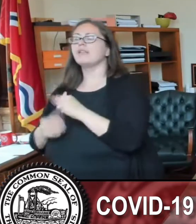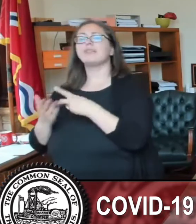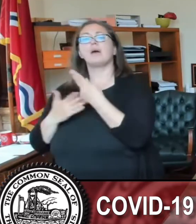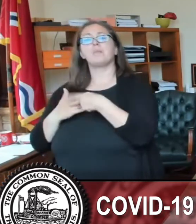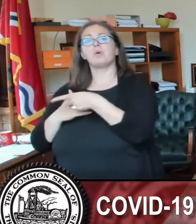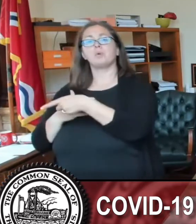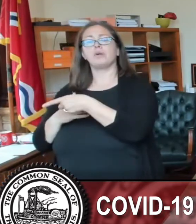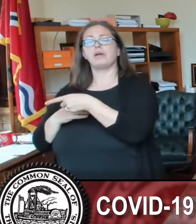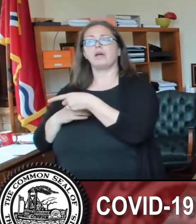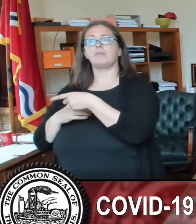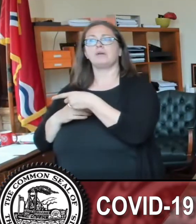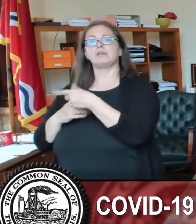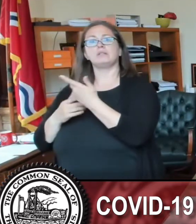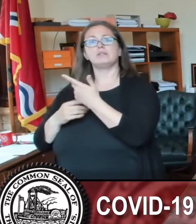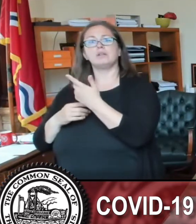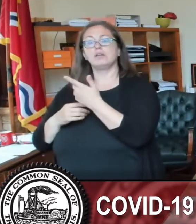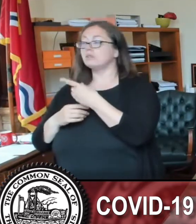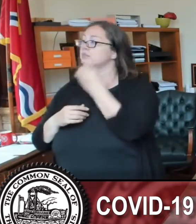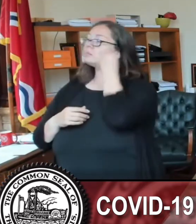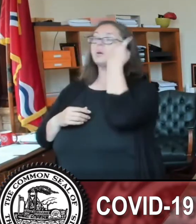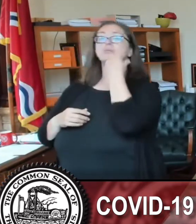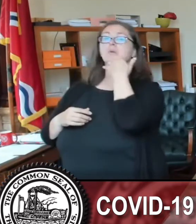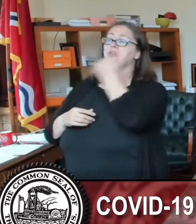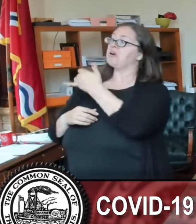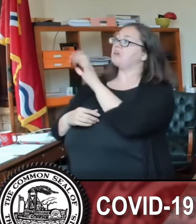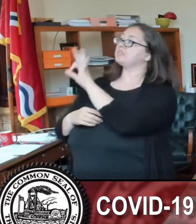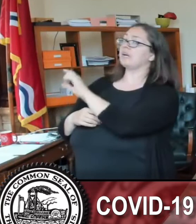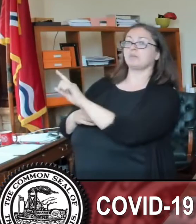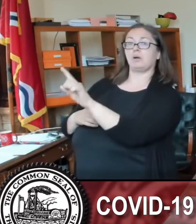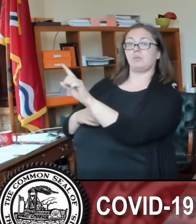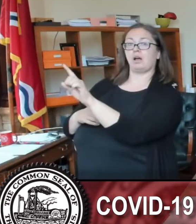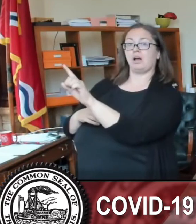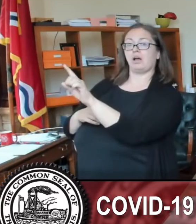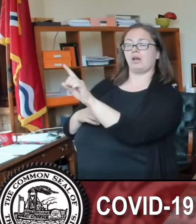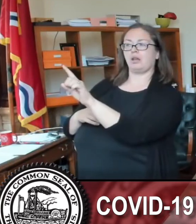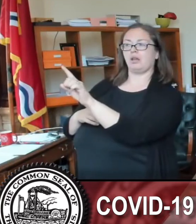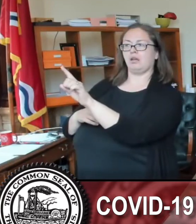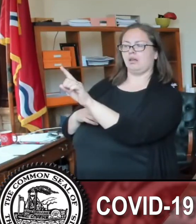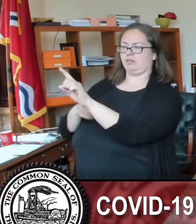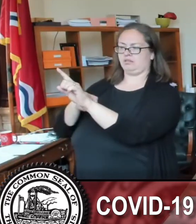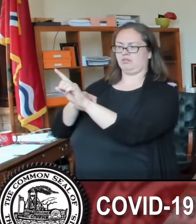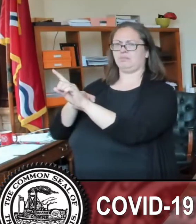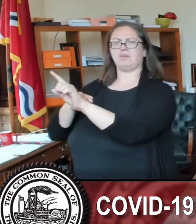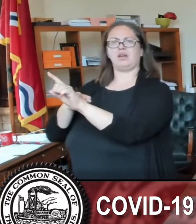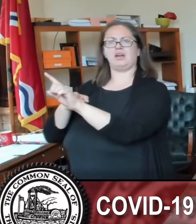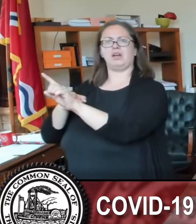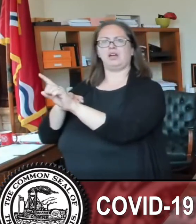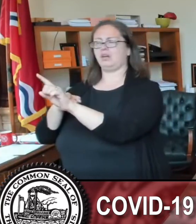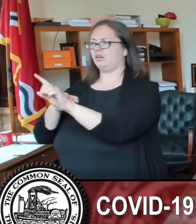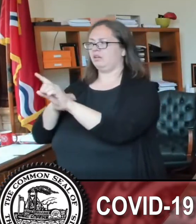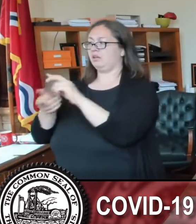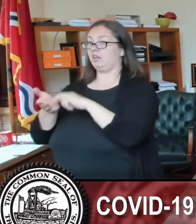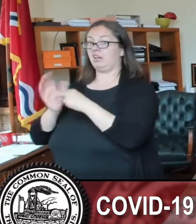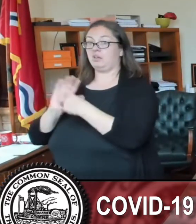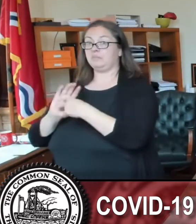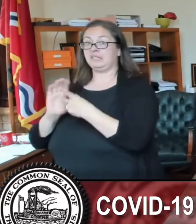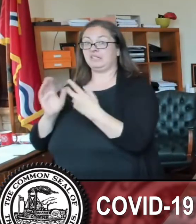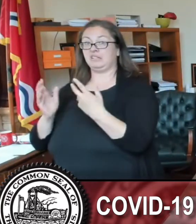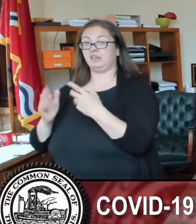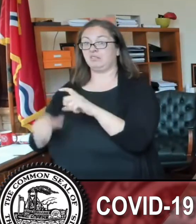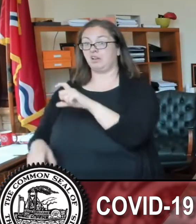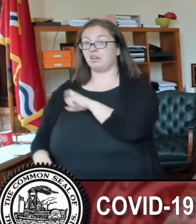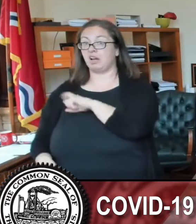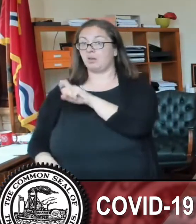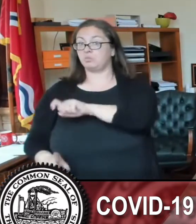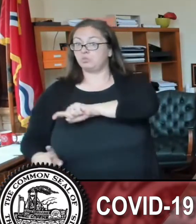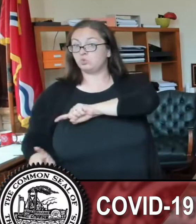where there is a 911 call, but it is not necessarily a call that the cops need to